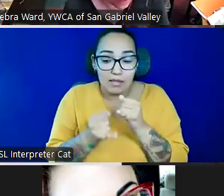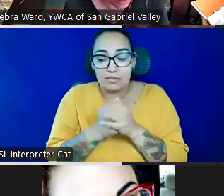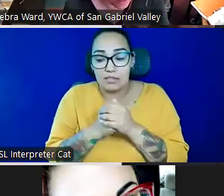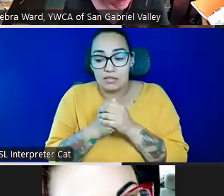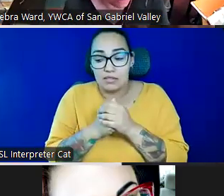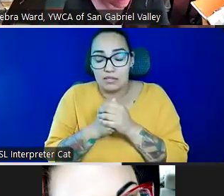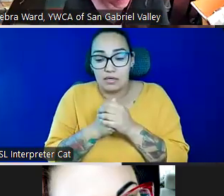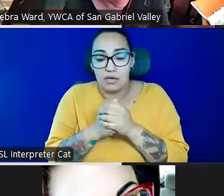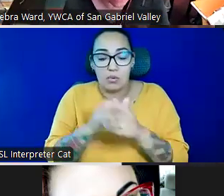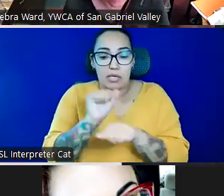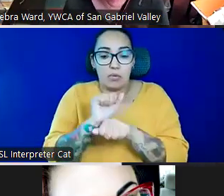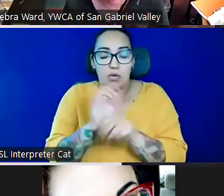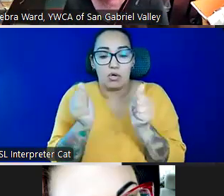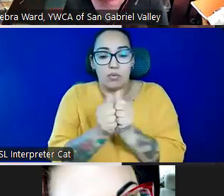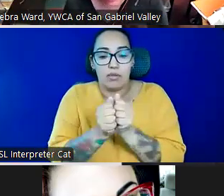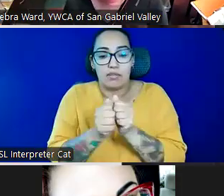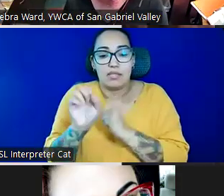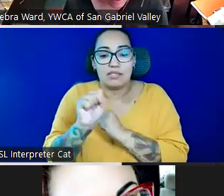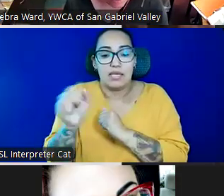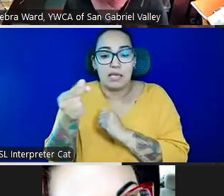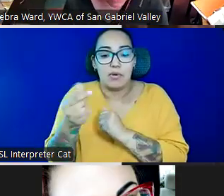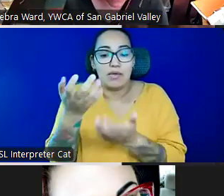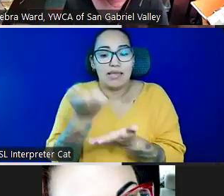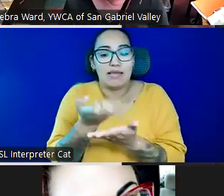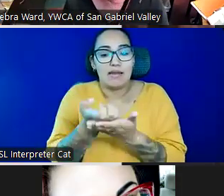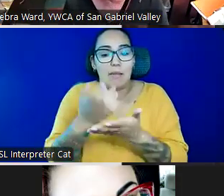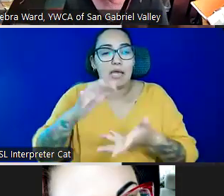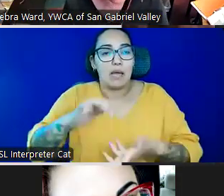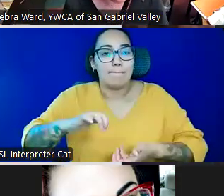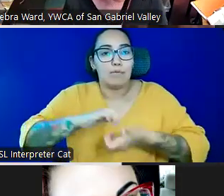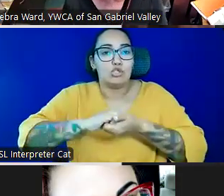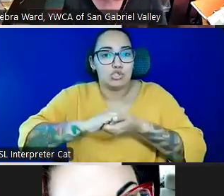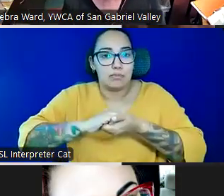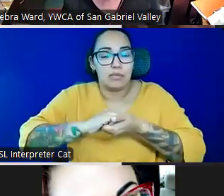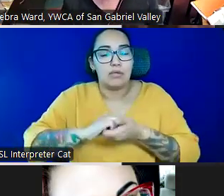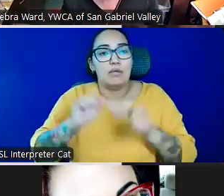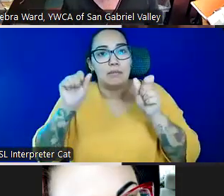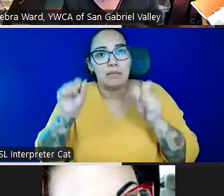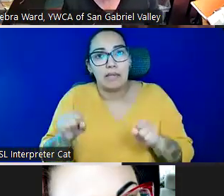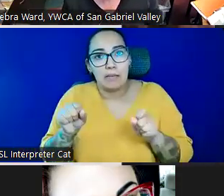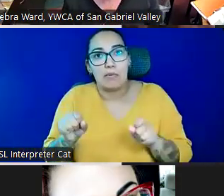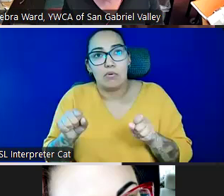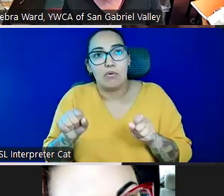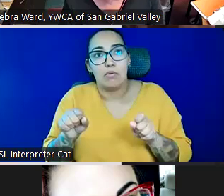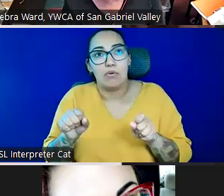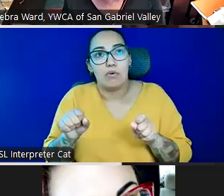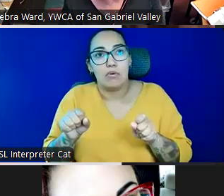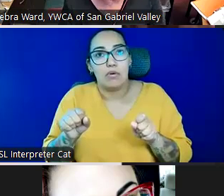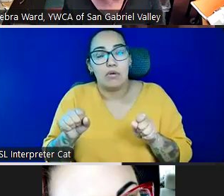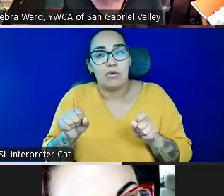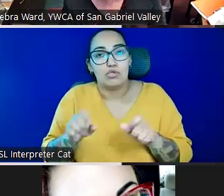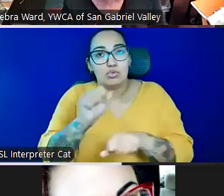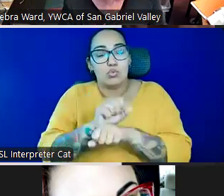with the San Gabriel Valley Economic Partnership, being able to work with